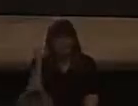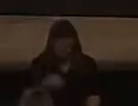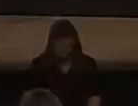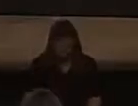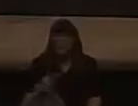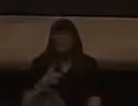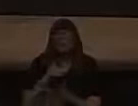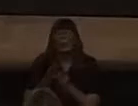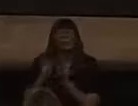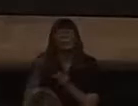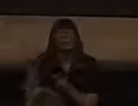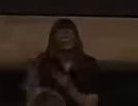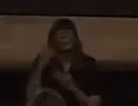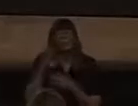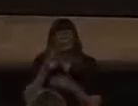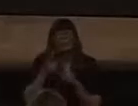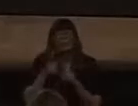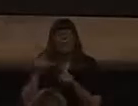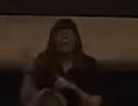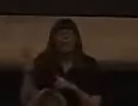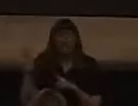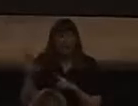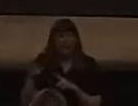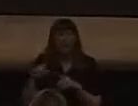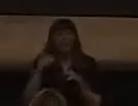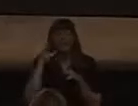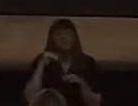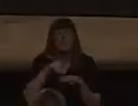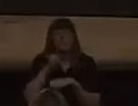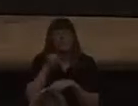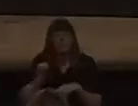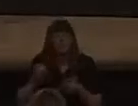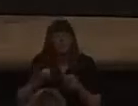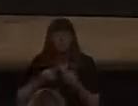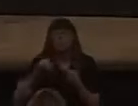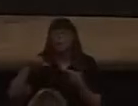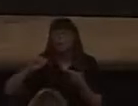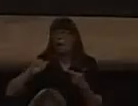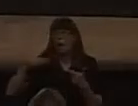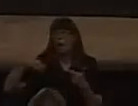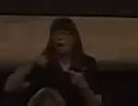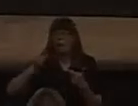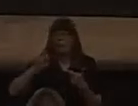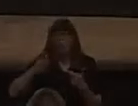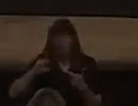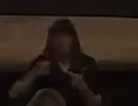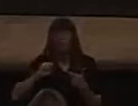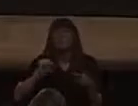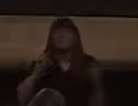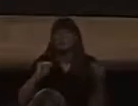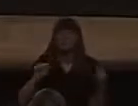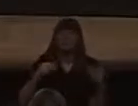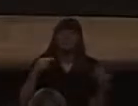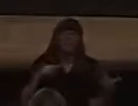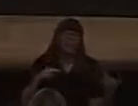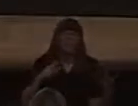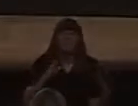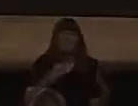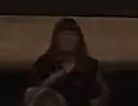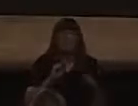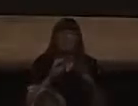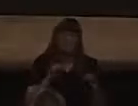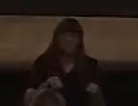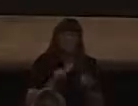to tell us about their attendance at zoos and aquariums, botanical gardens, theaters, dance, concerts,